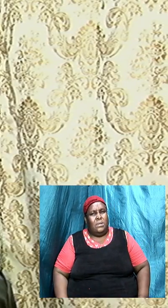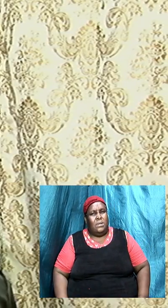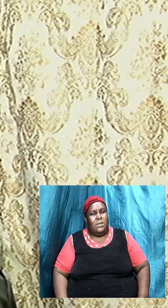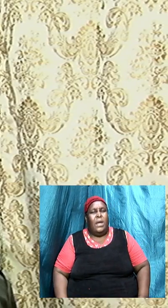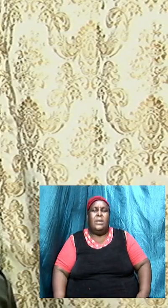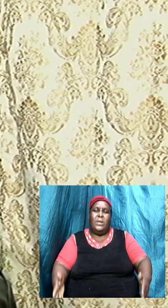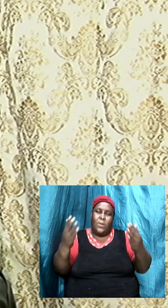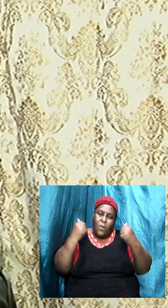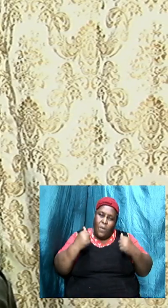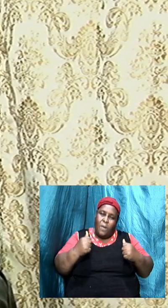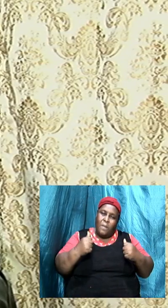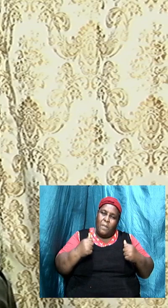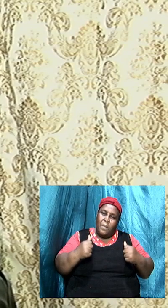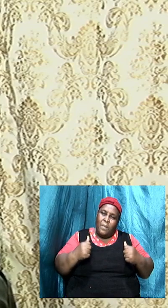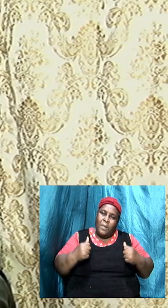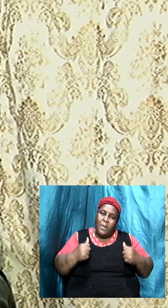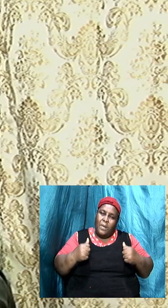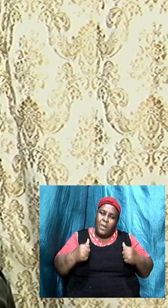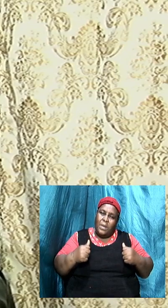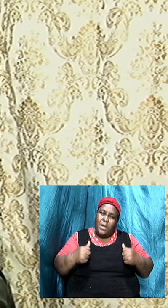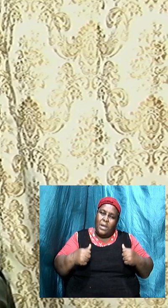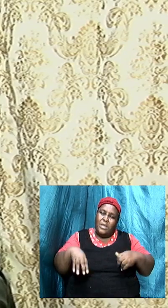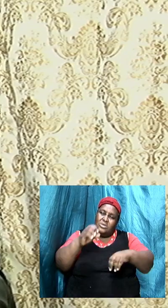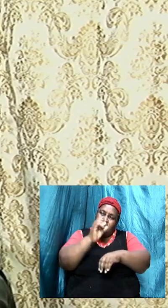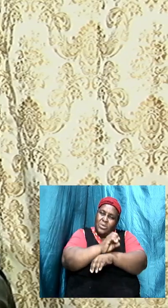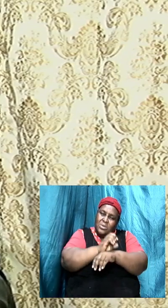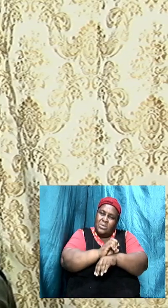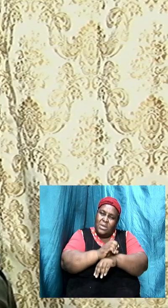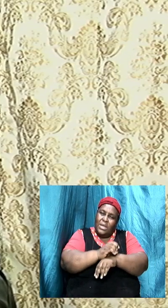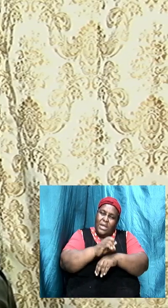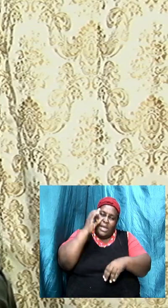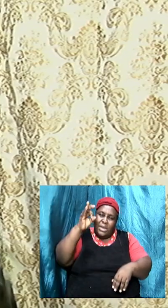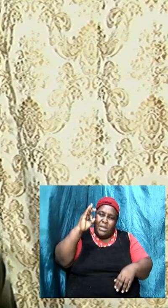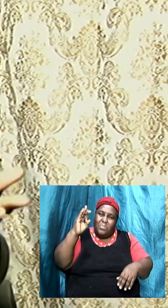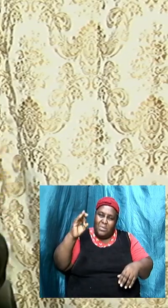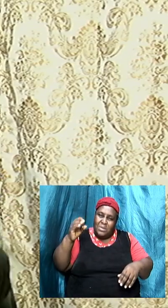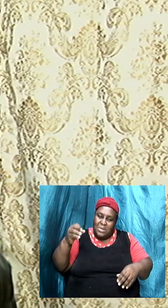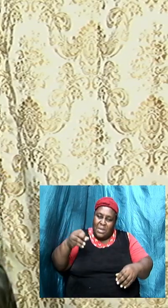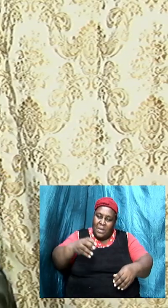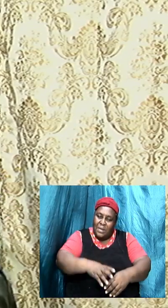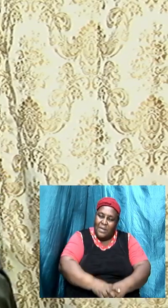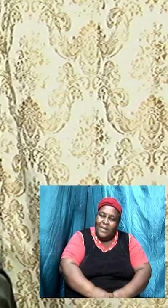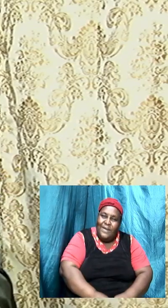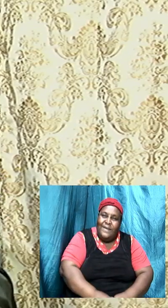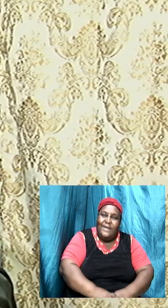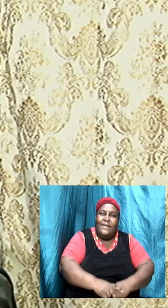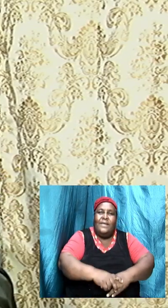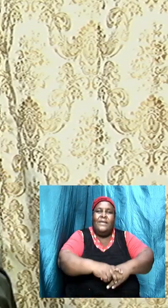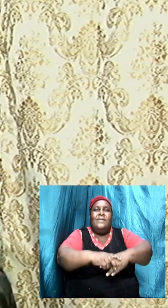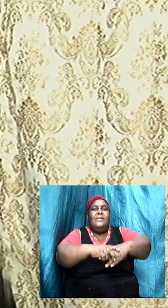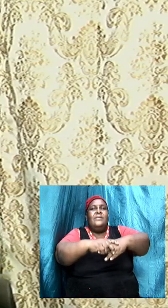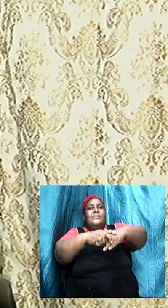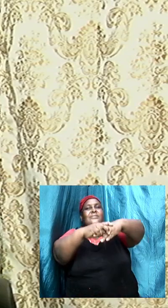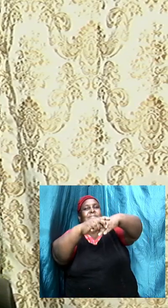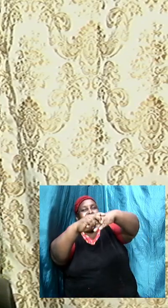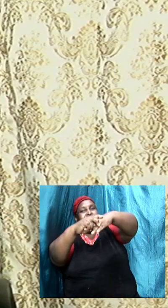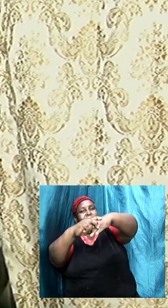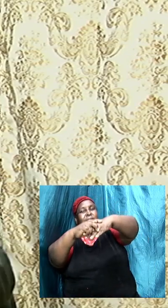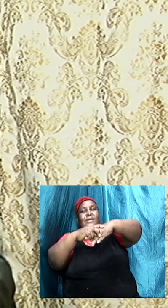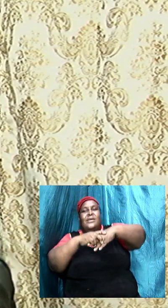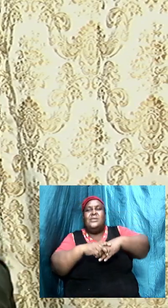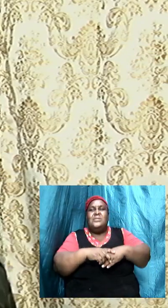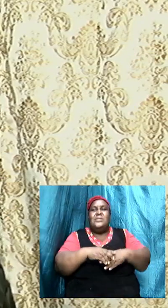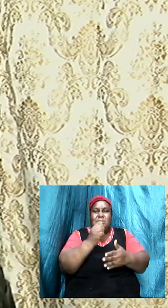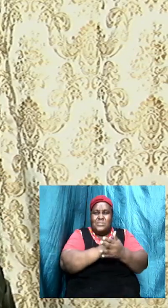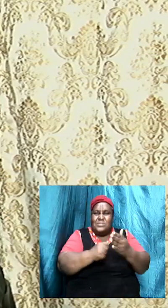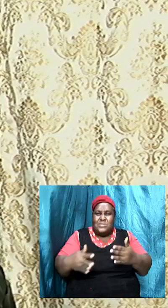And him come in at the convocation with a wheelchair and the preacher lift him up. When it was something that was planned. I'm just saying.